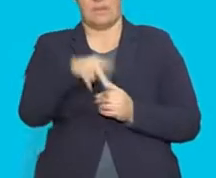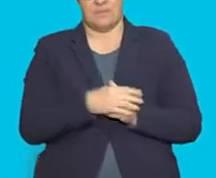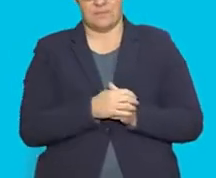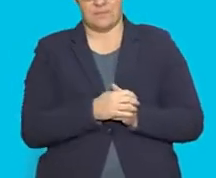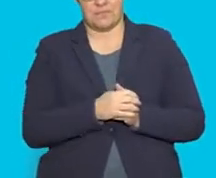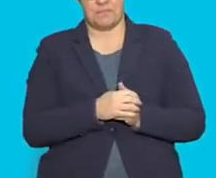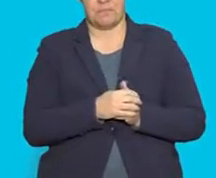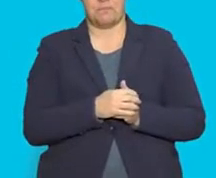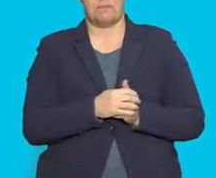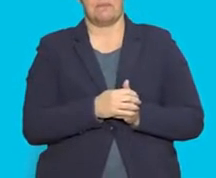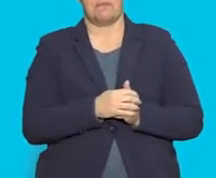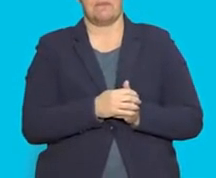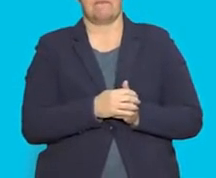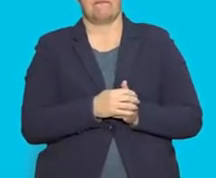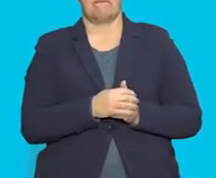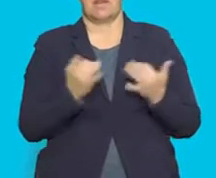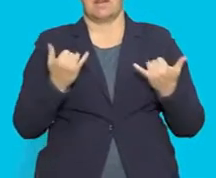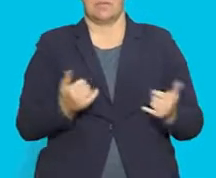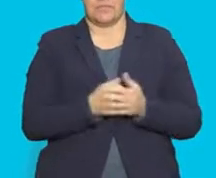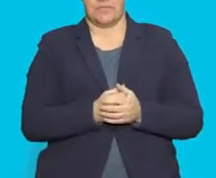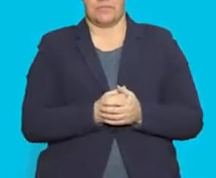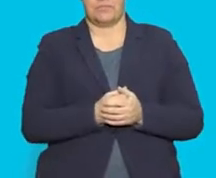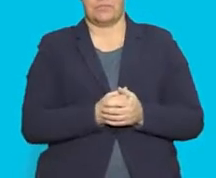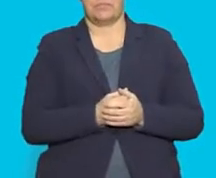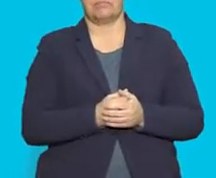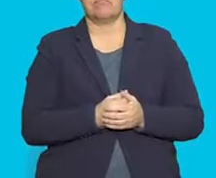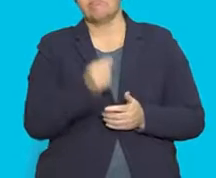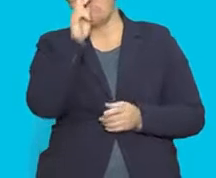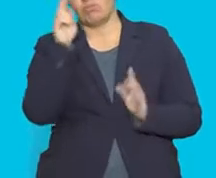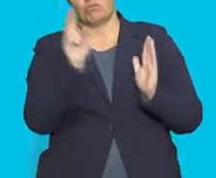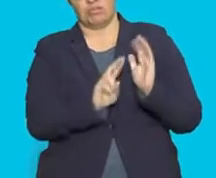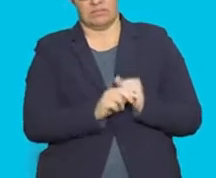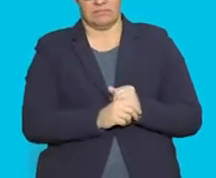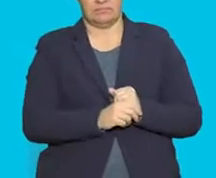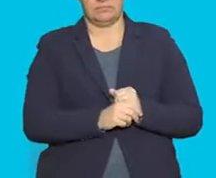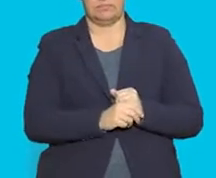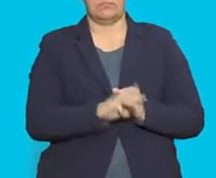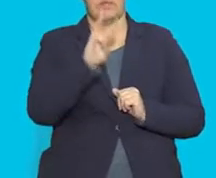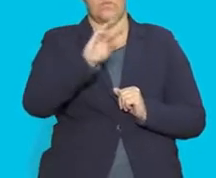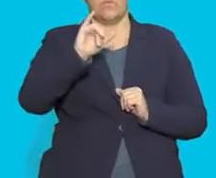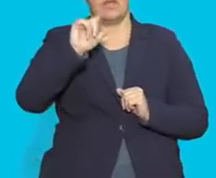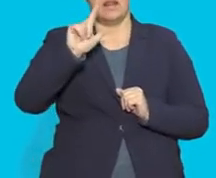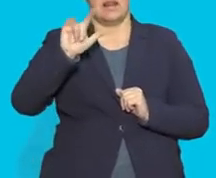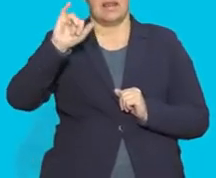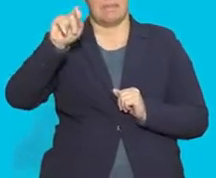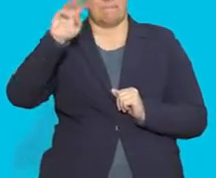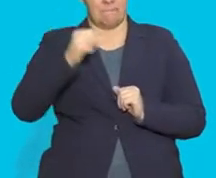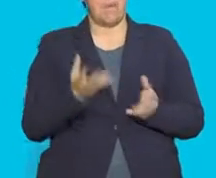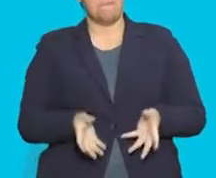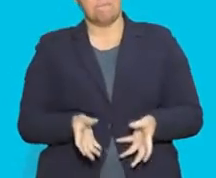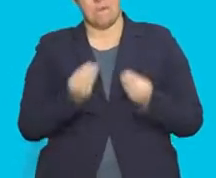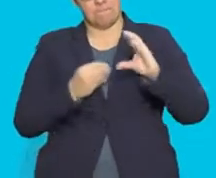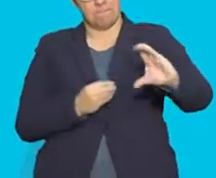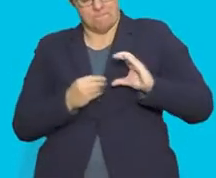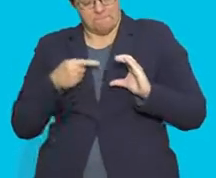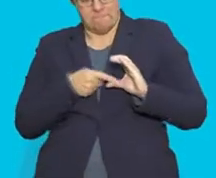letter P to mean present value. Now, let's read this question. William receives